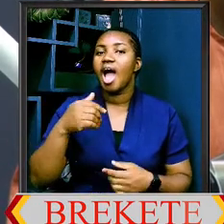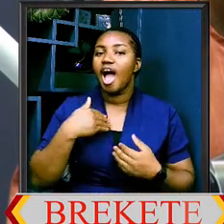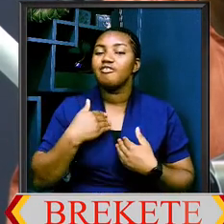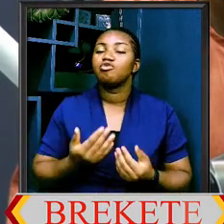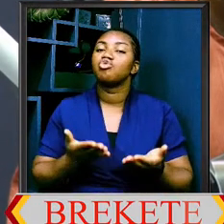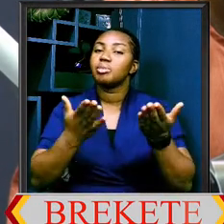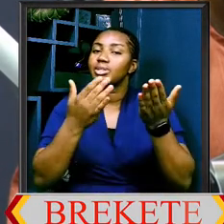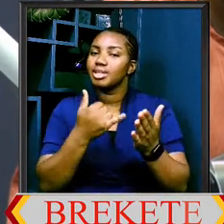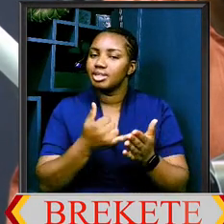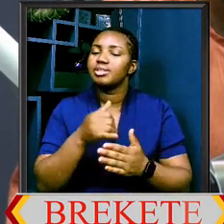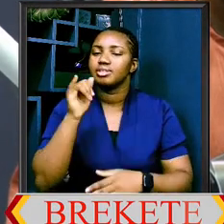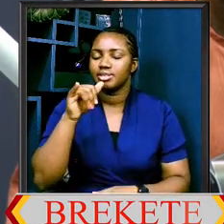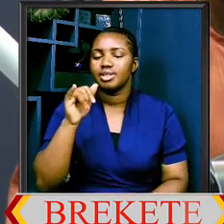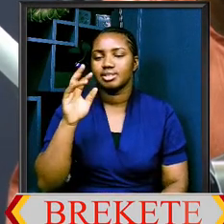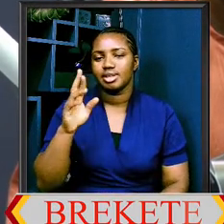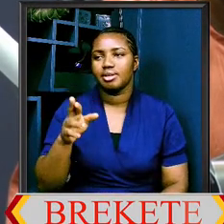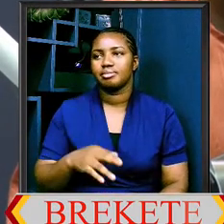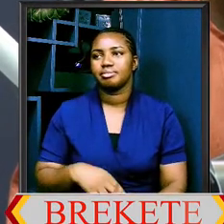them? Yes, sir.